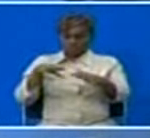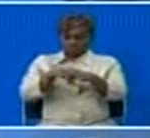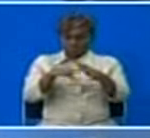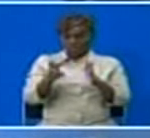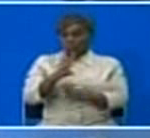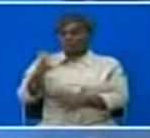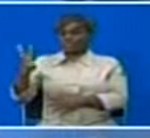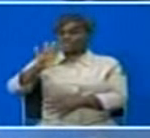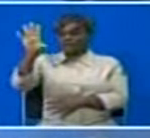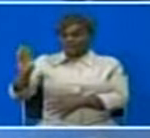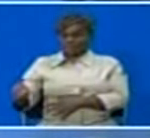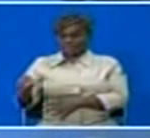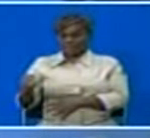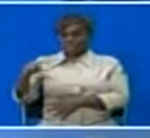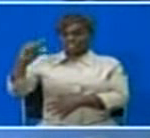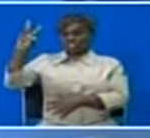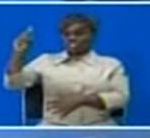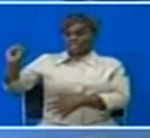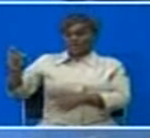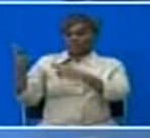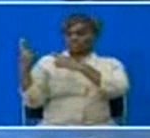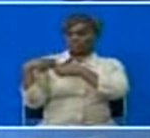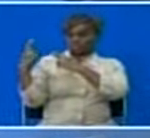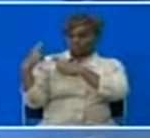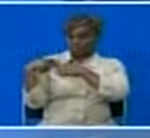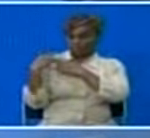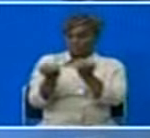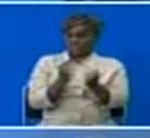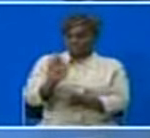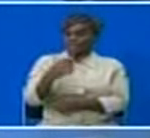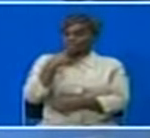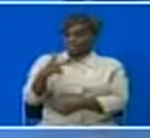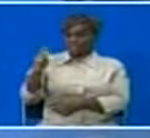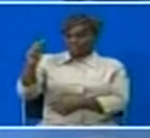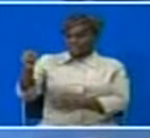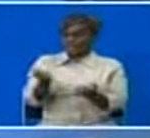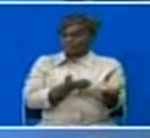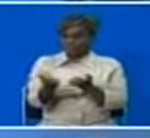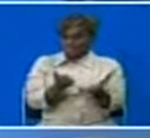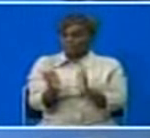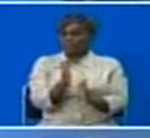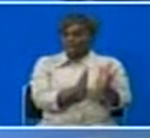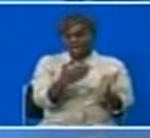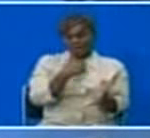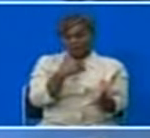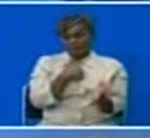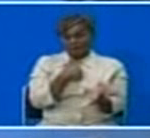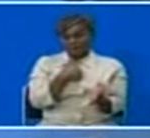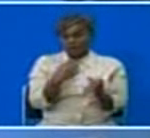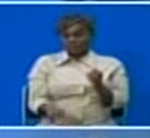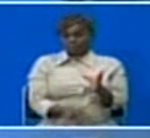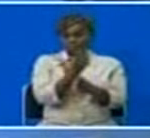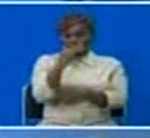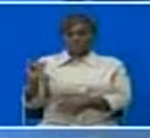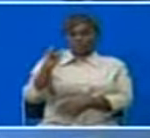Africa. The farm's general manager in charge of milk procurement, John Gethi, told KTN Business that plans were at an advanced stage to start